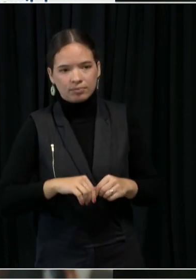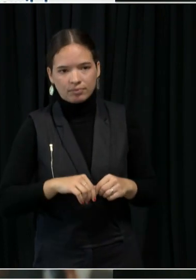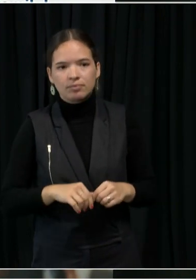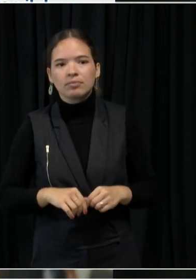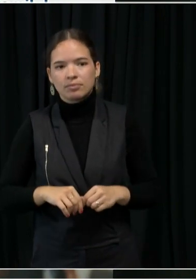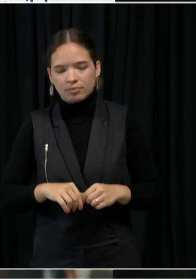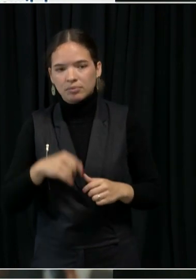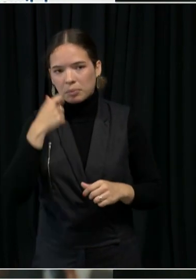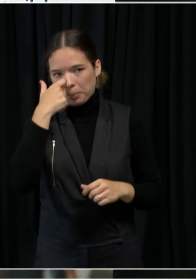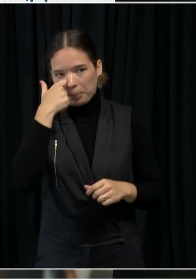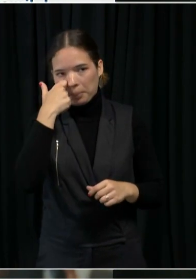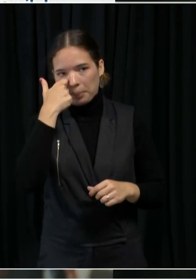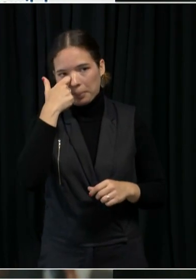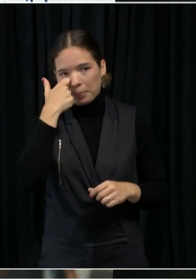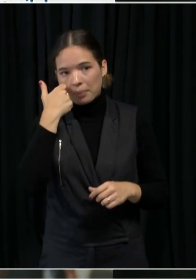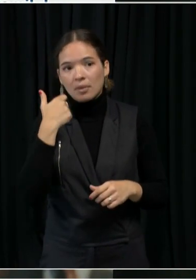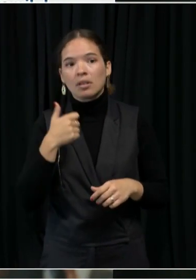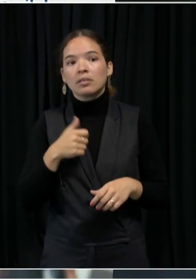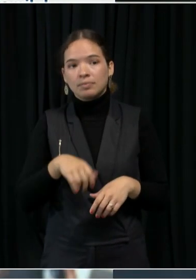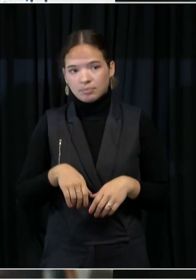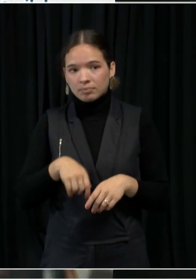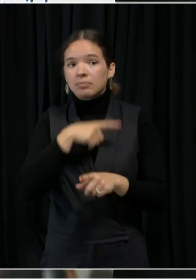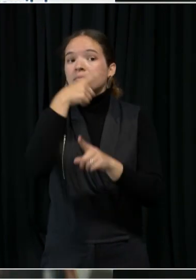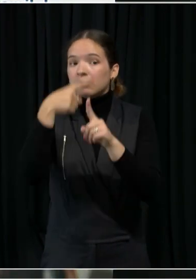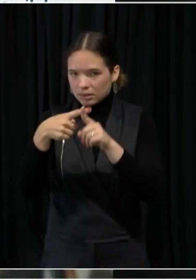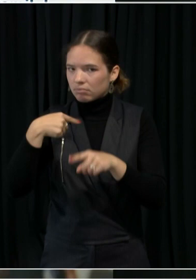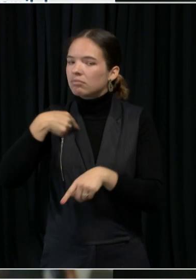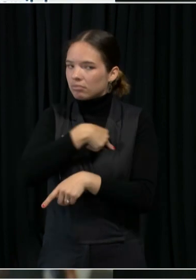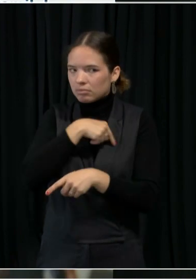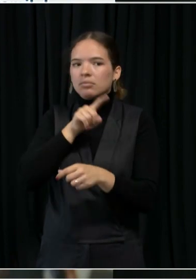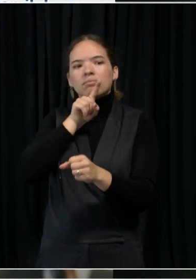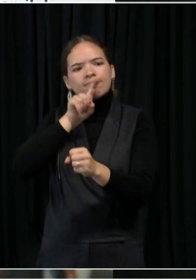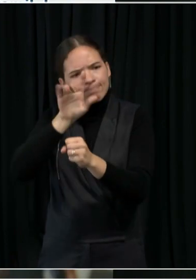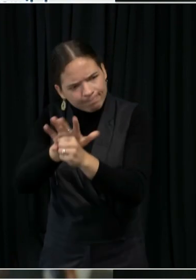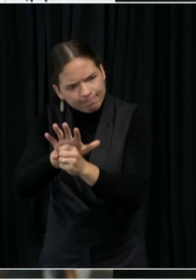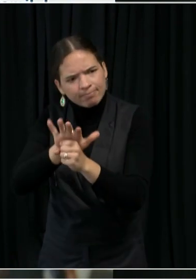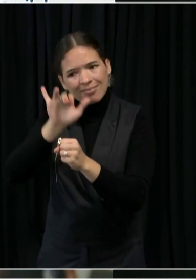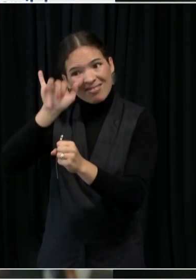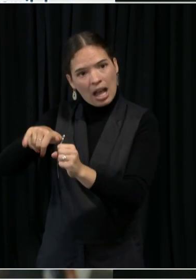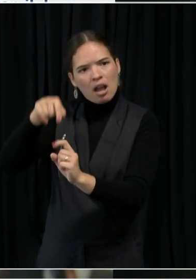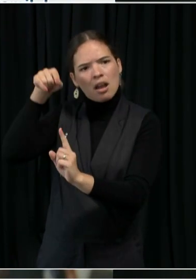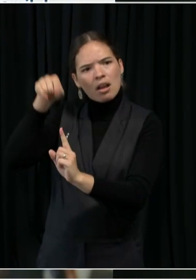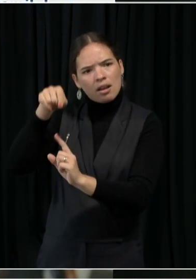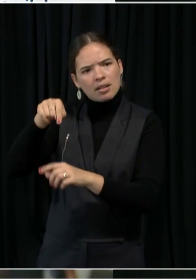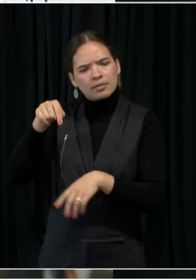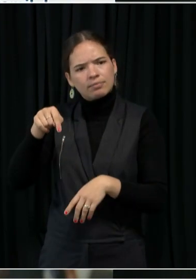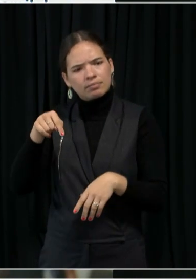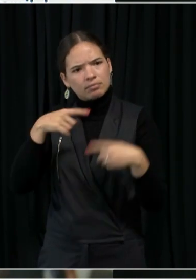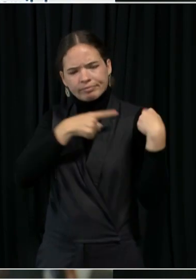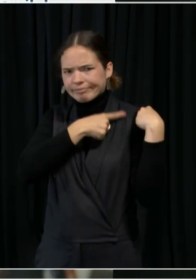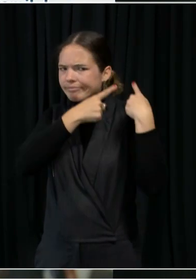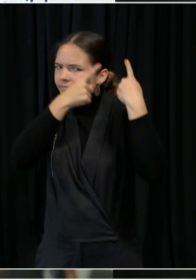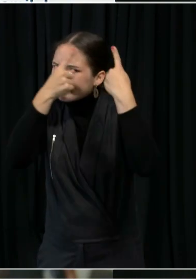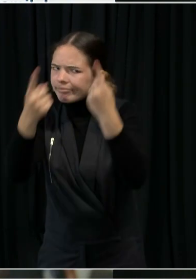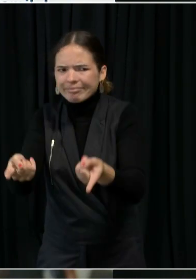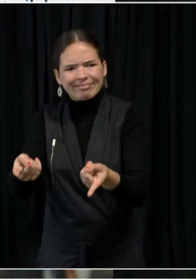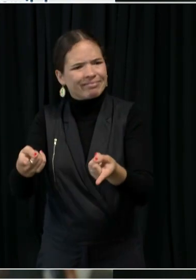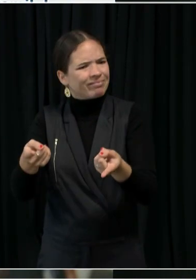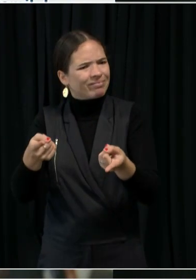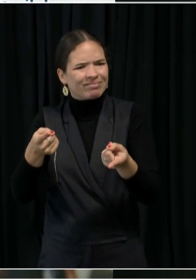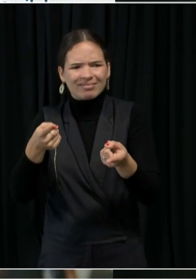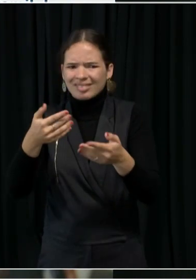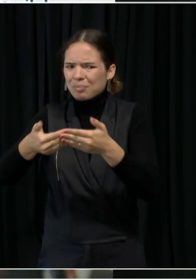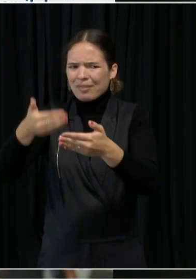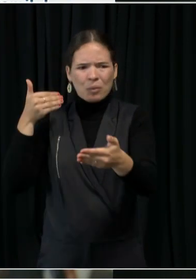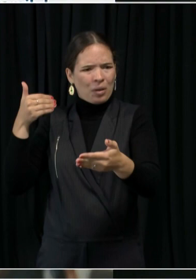We also promised, and this has been a promise of the council probably before I joined, Mayor, you